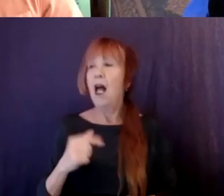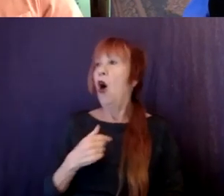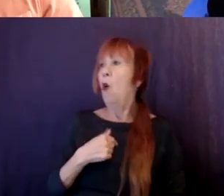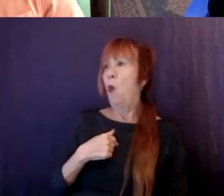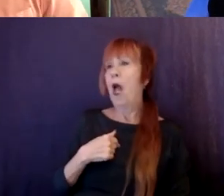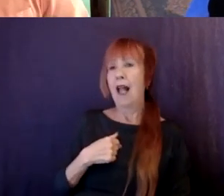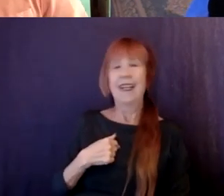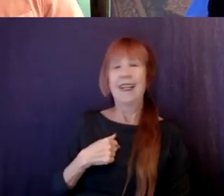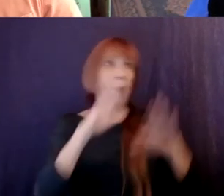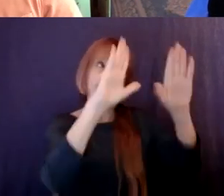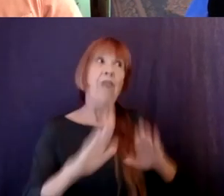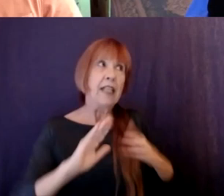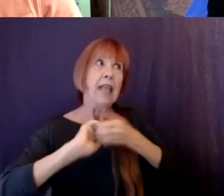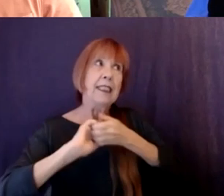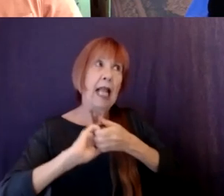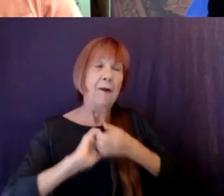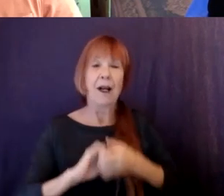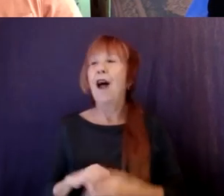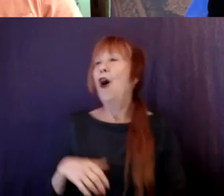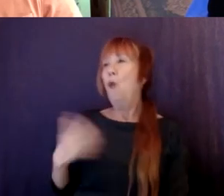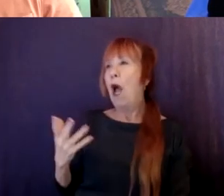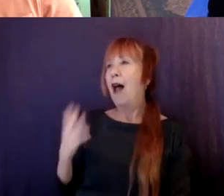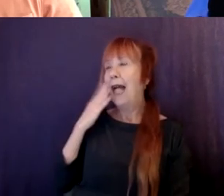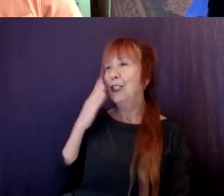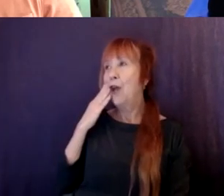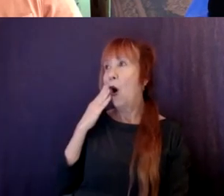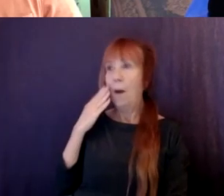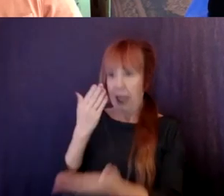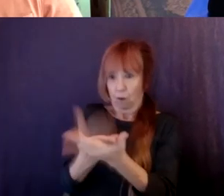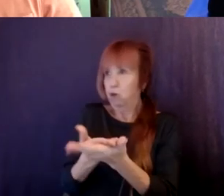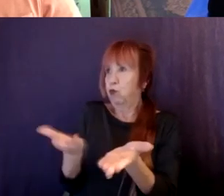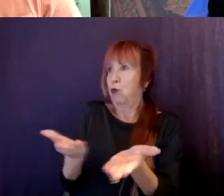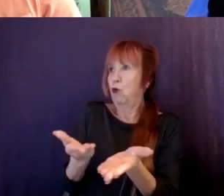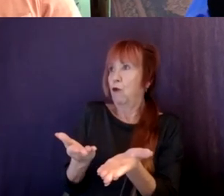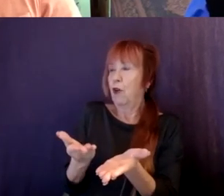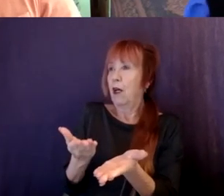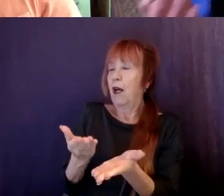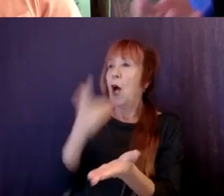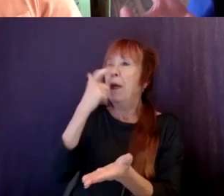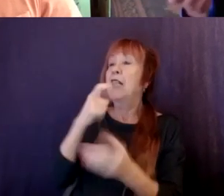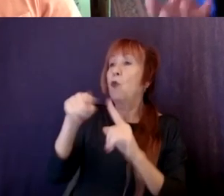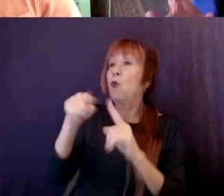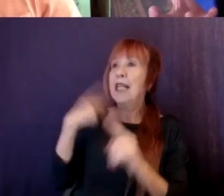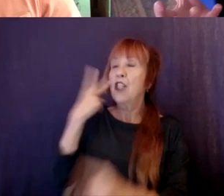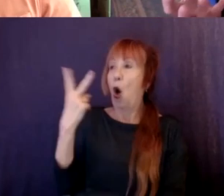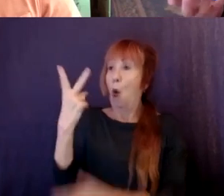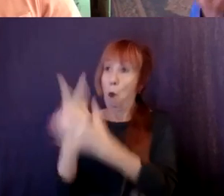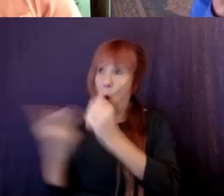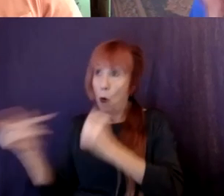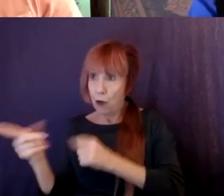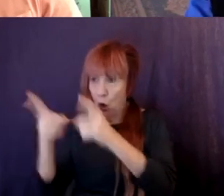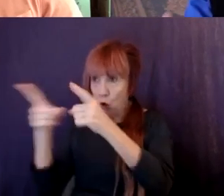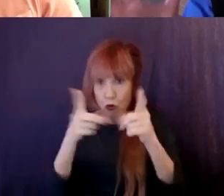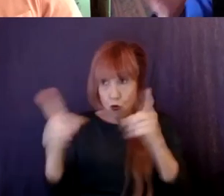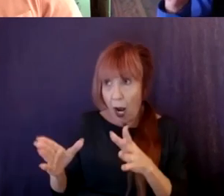two of you. Fantastic collaboration. It showed it to have the both of you there. When I saw that both of you directed it, and it